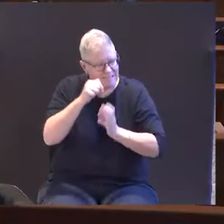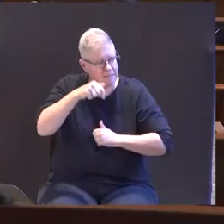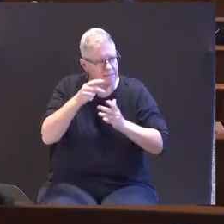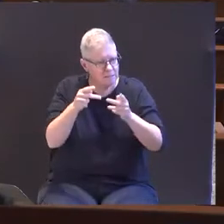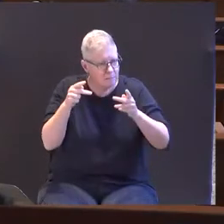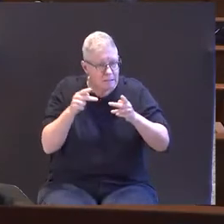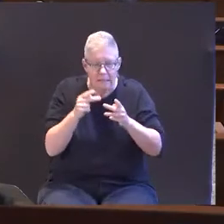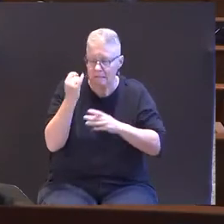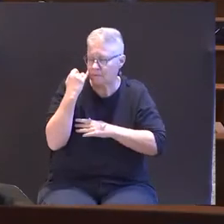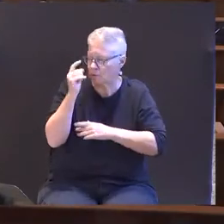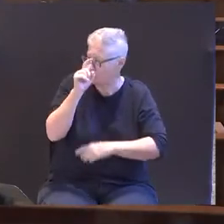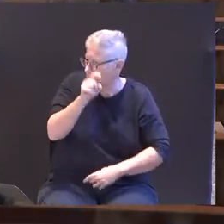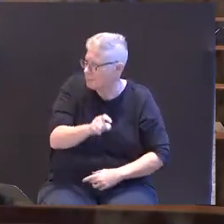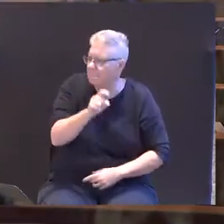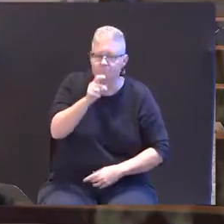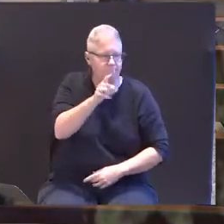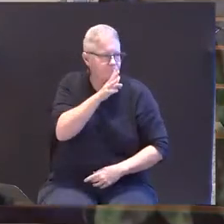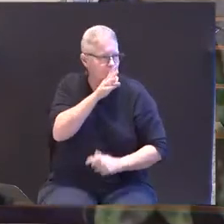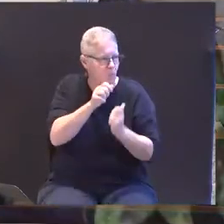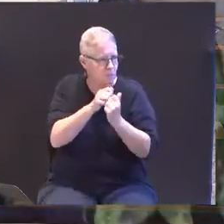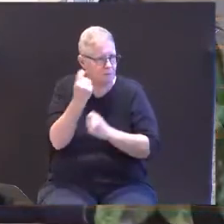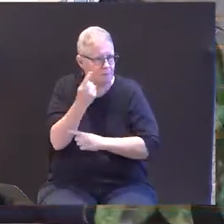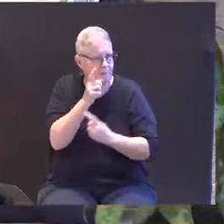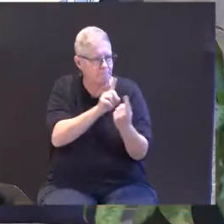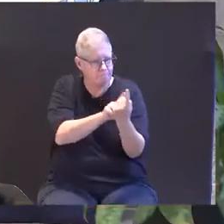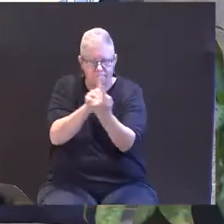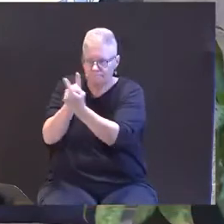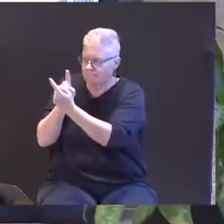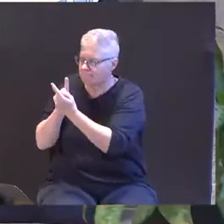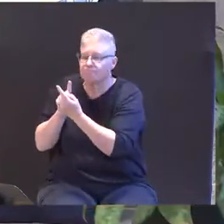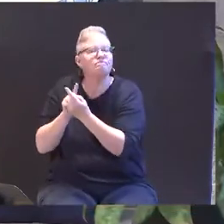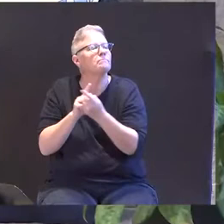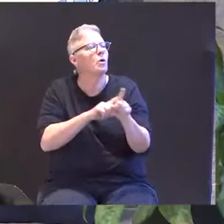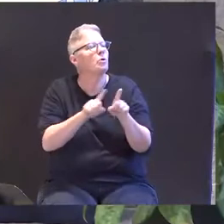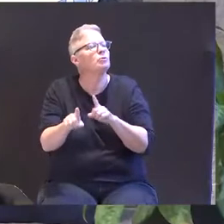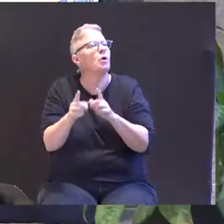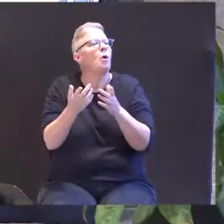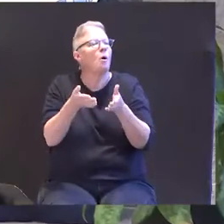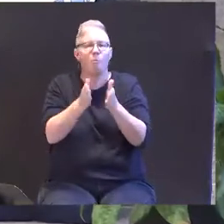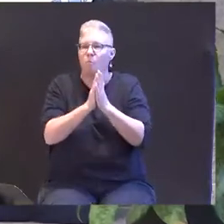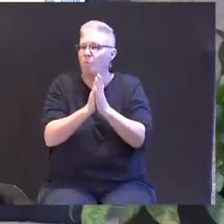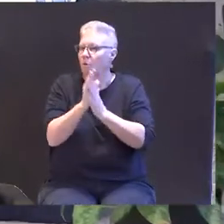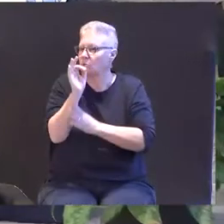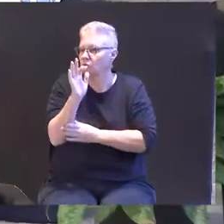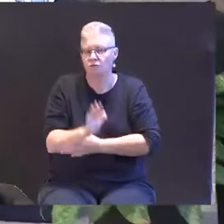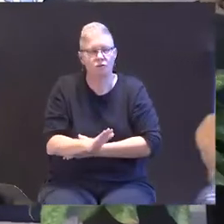Prayer Chaplain. Our co-chaplain leaders have a quick announcement for this morning as well.